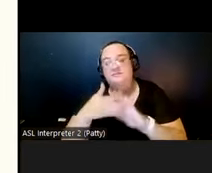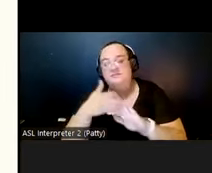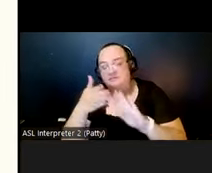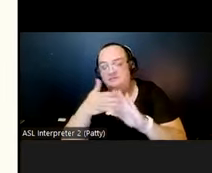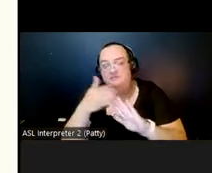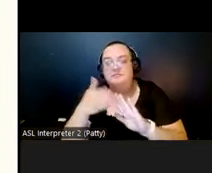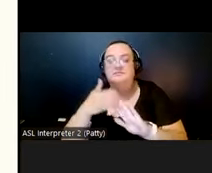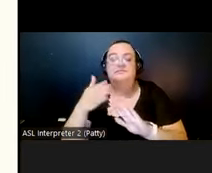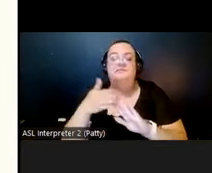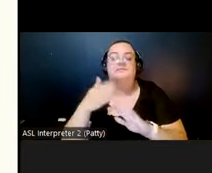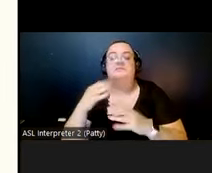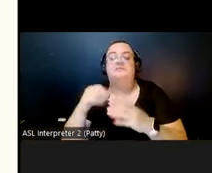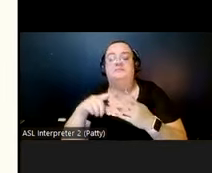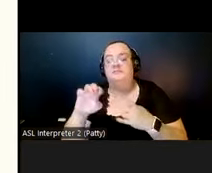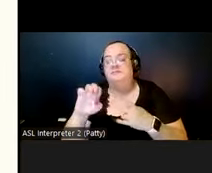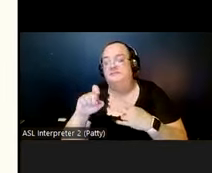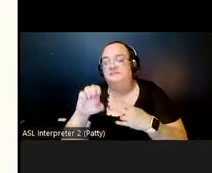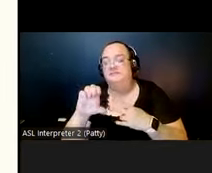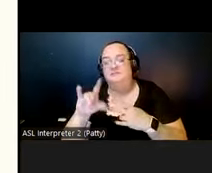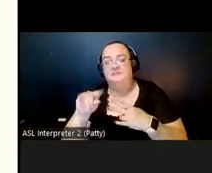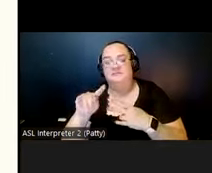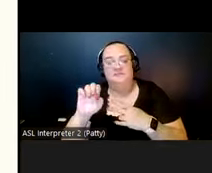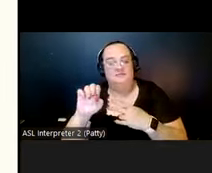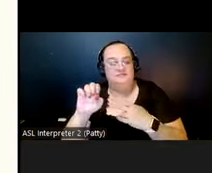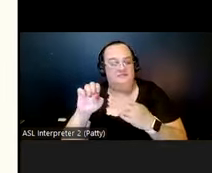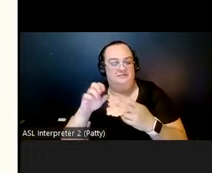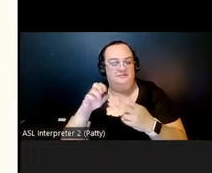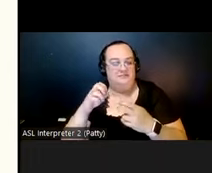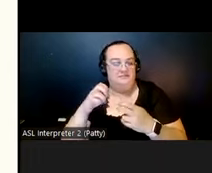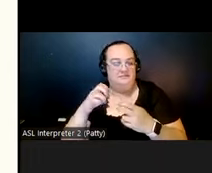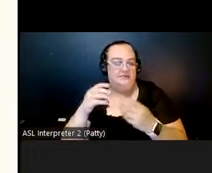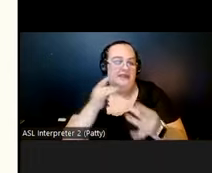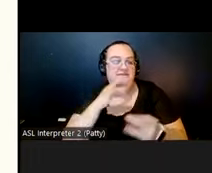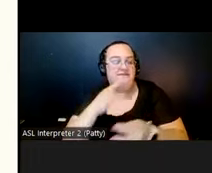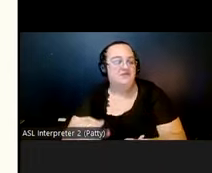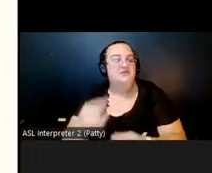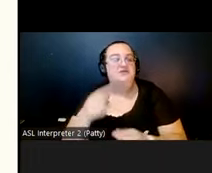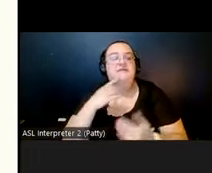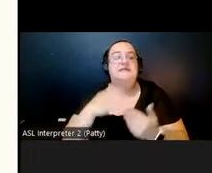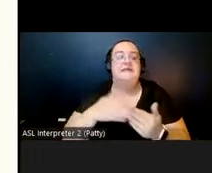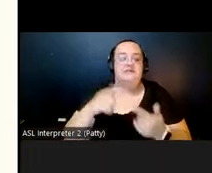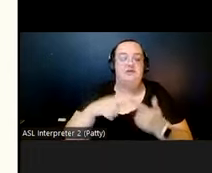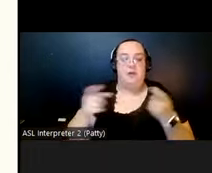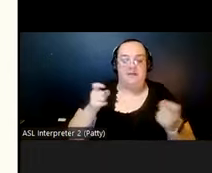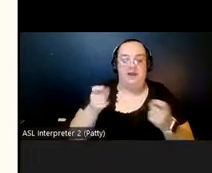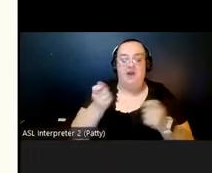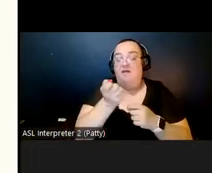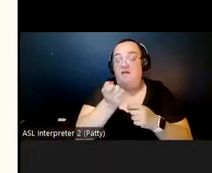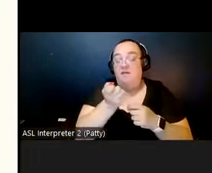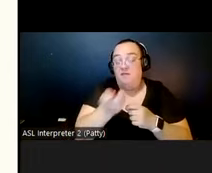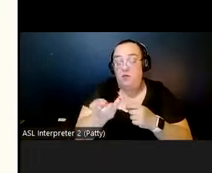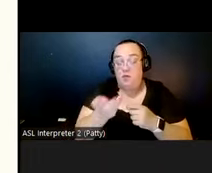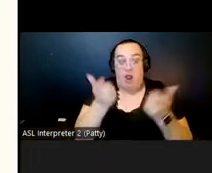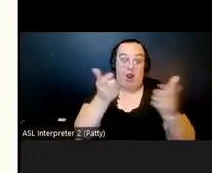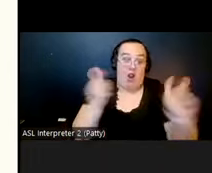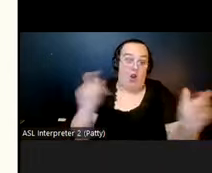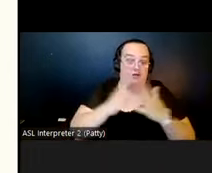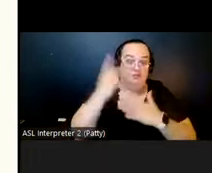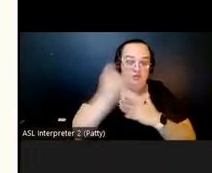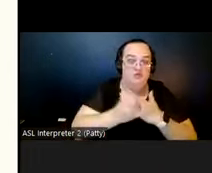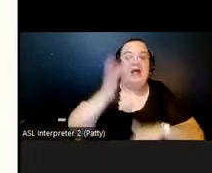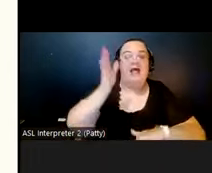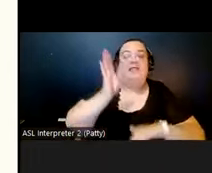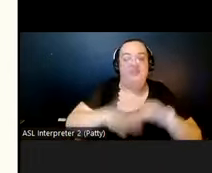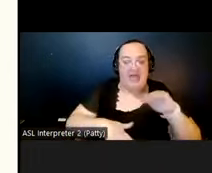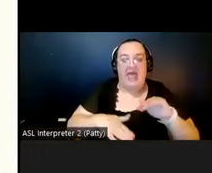and execution efficiencies. It is easier to manage fewer large projects than it is to manage a